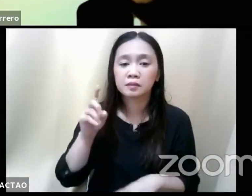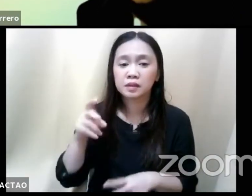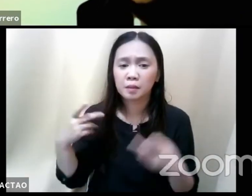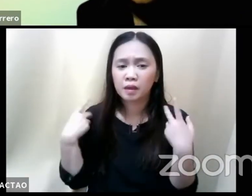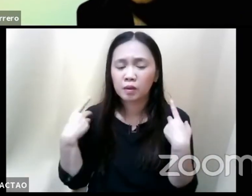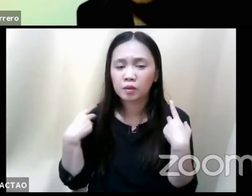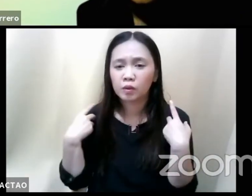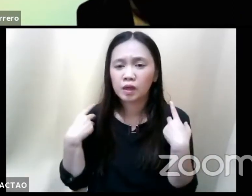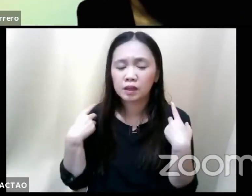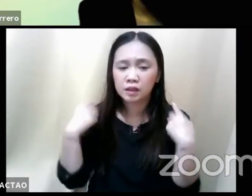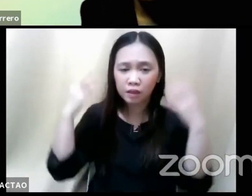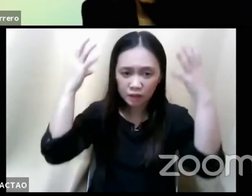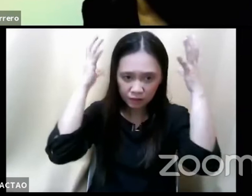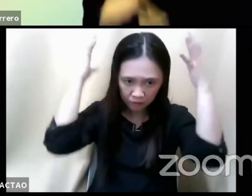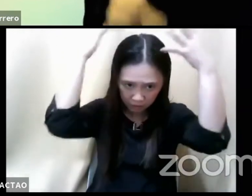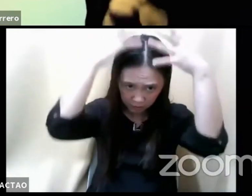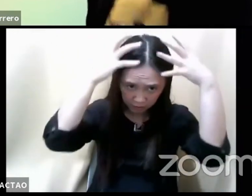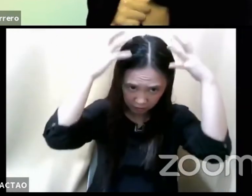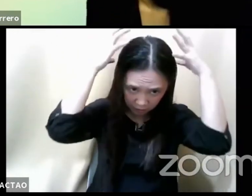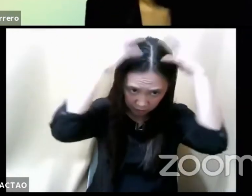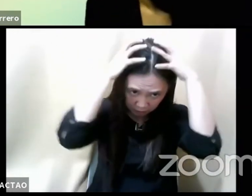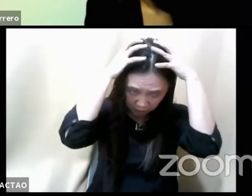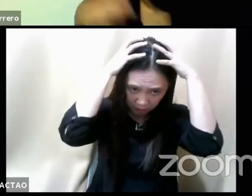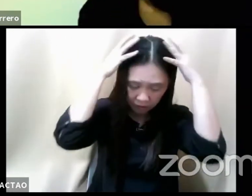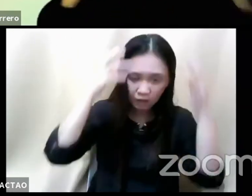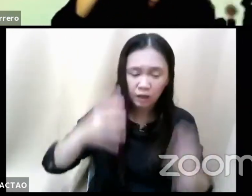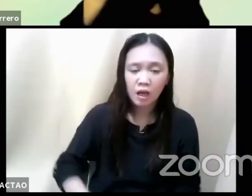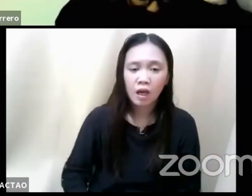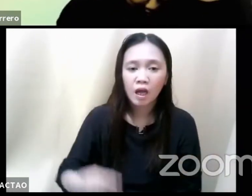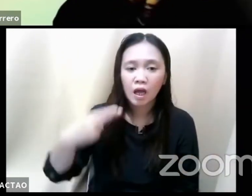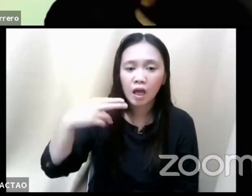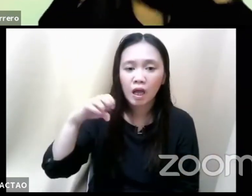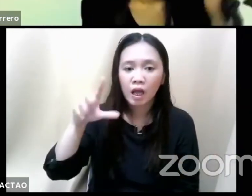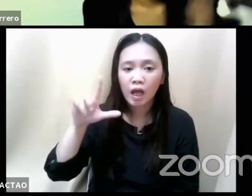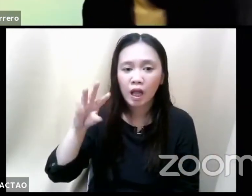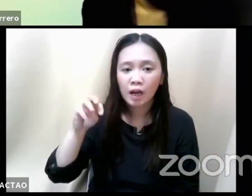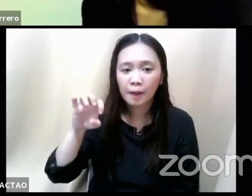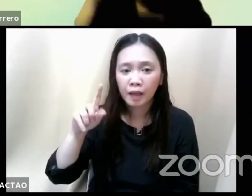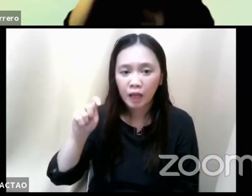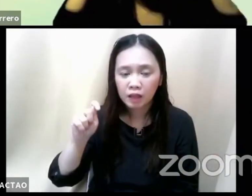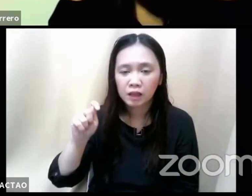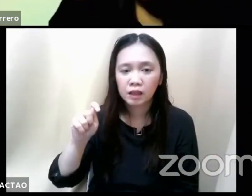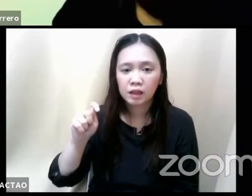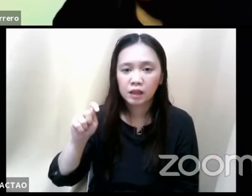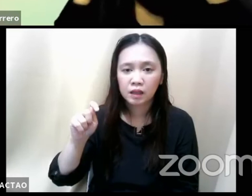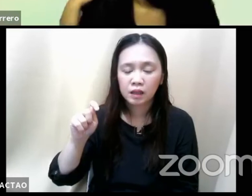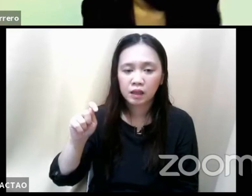na helmet or hard hat. Okay, sa side niya. Lagay siya sa ulo